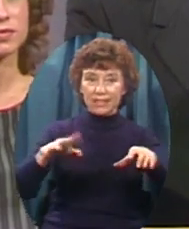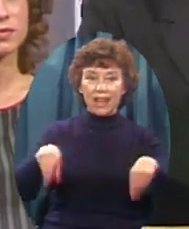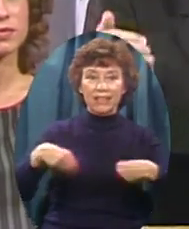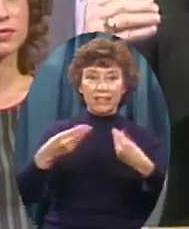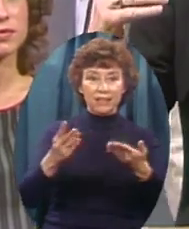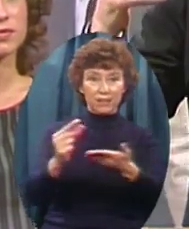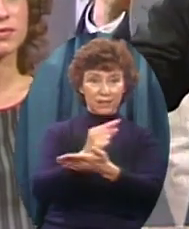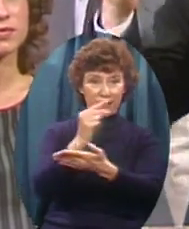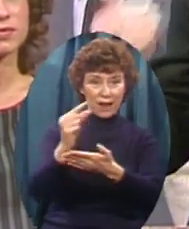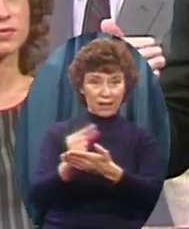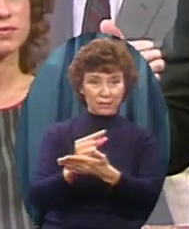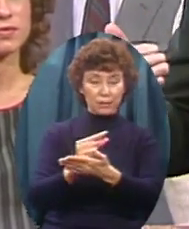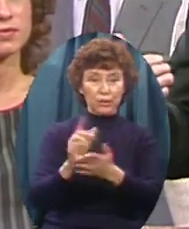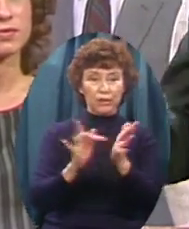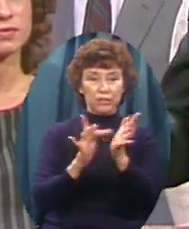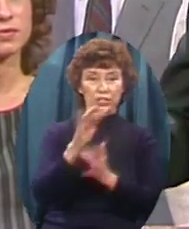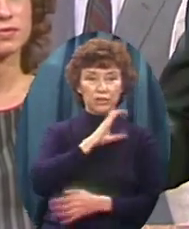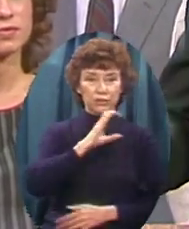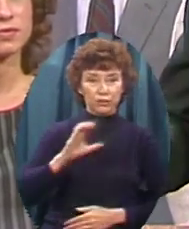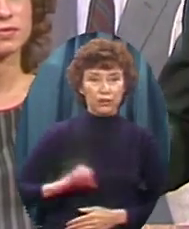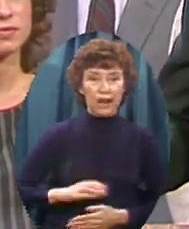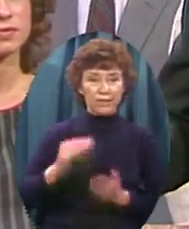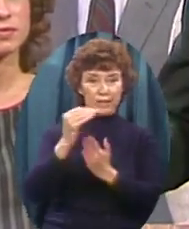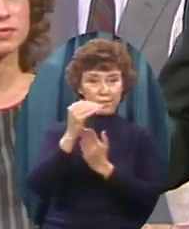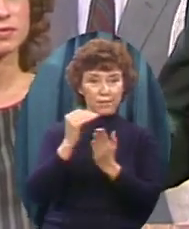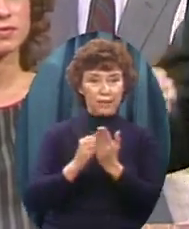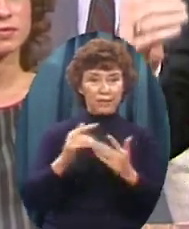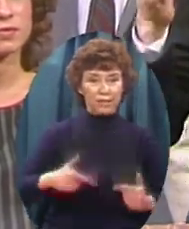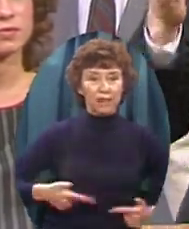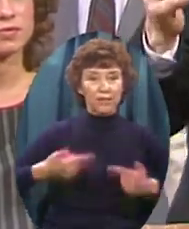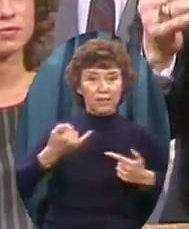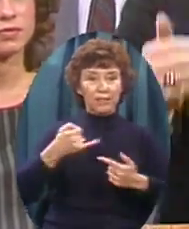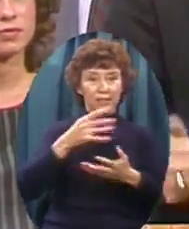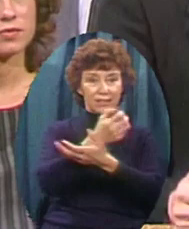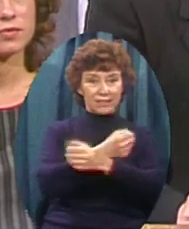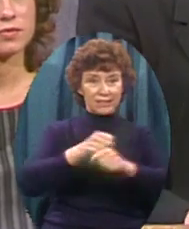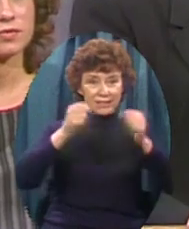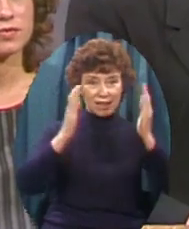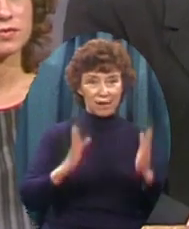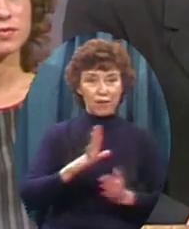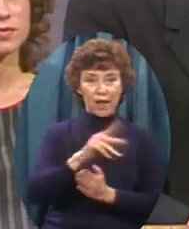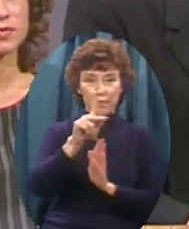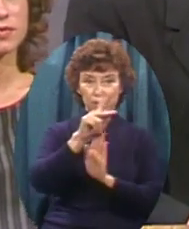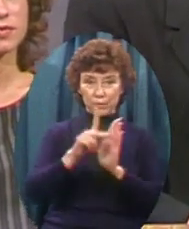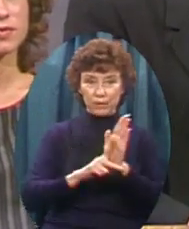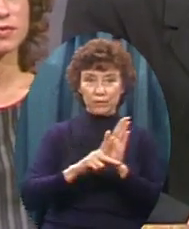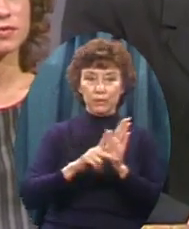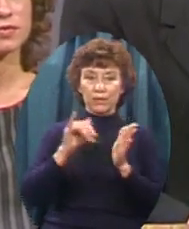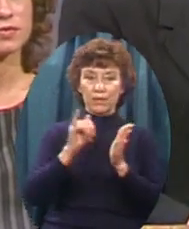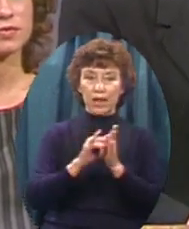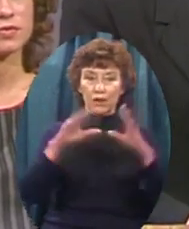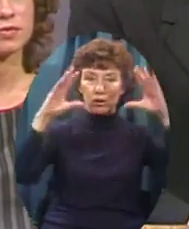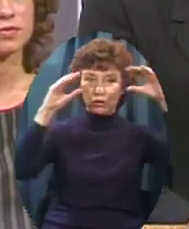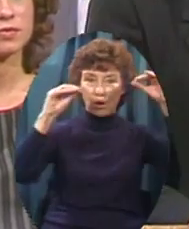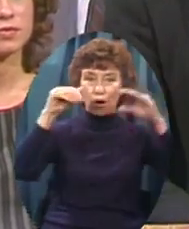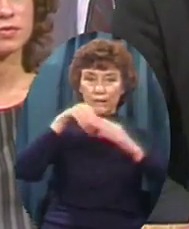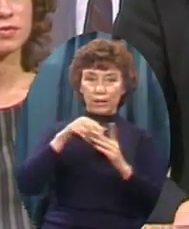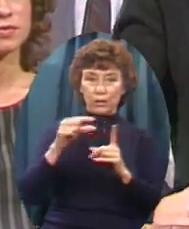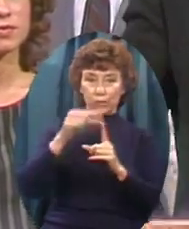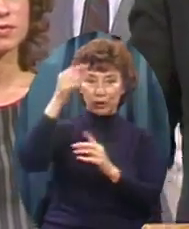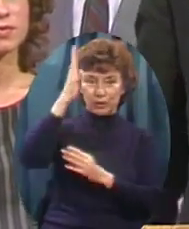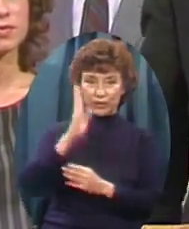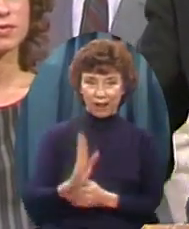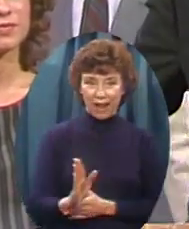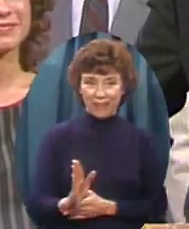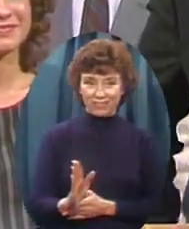Jesus Christ The message of a living Savior And the principles that are taught In the word of God I'm convinced of that